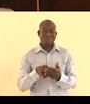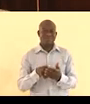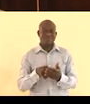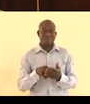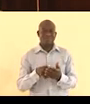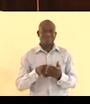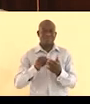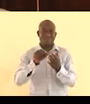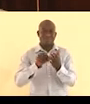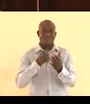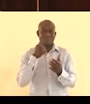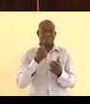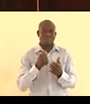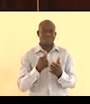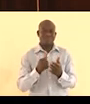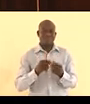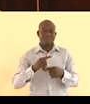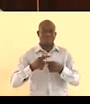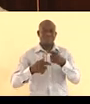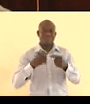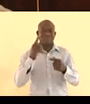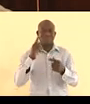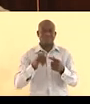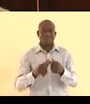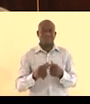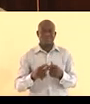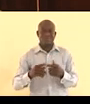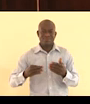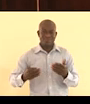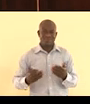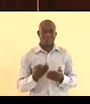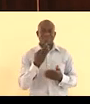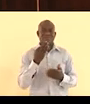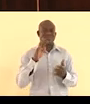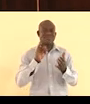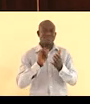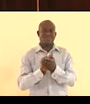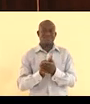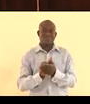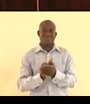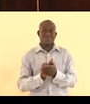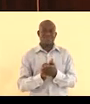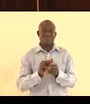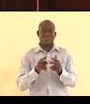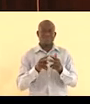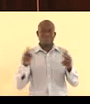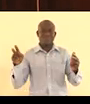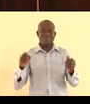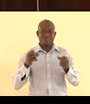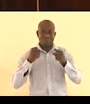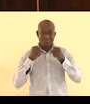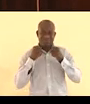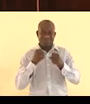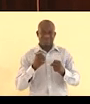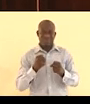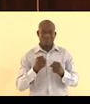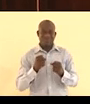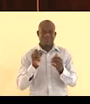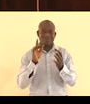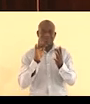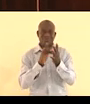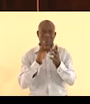this passage goes again to reinforce that very